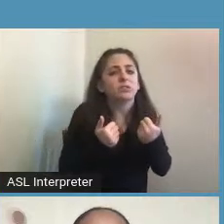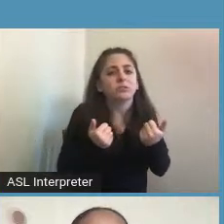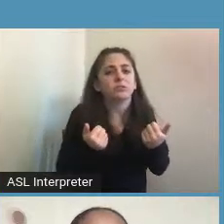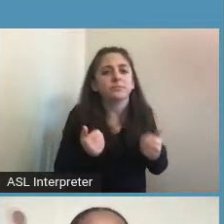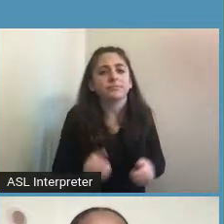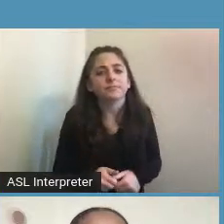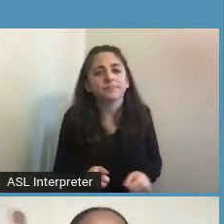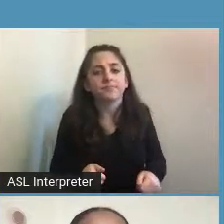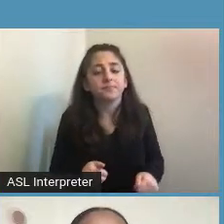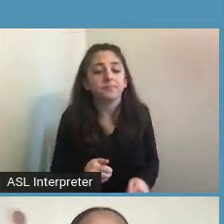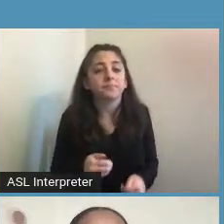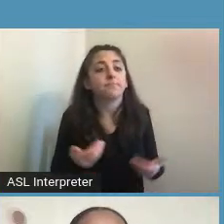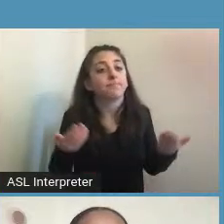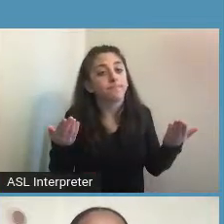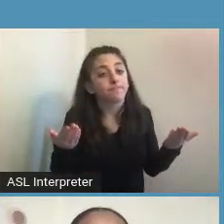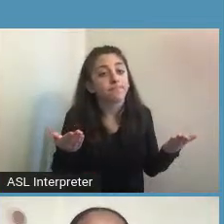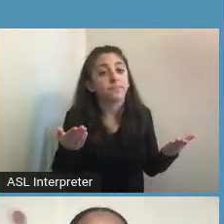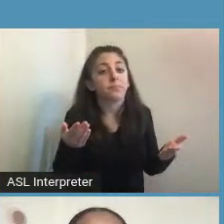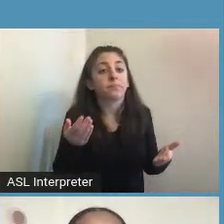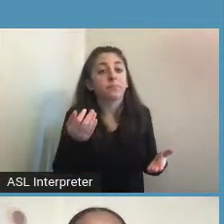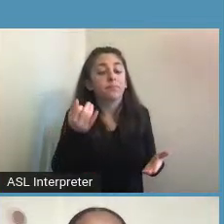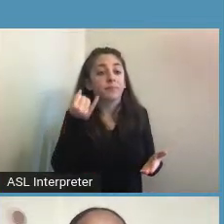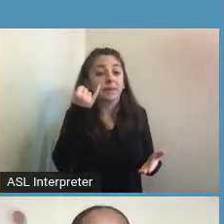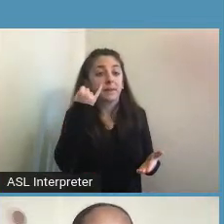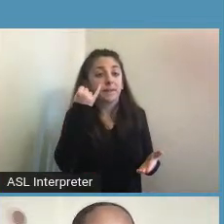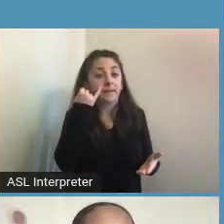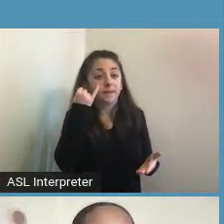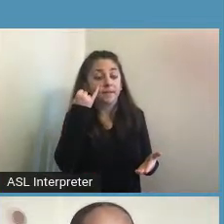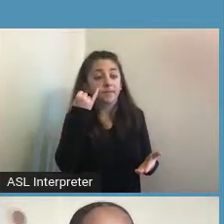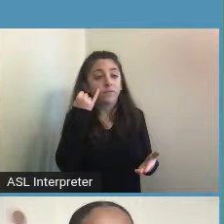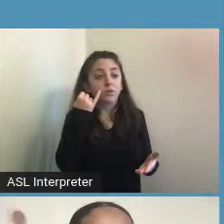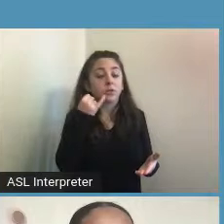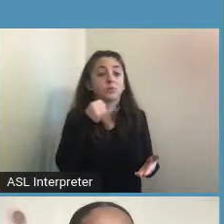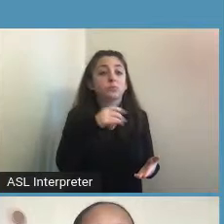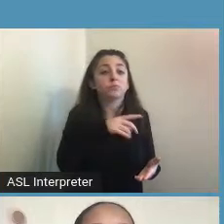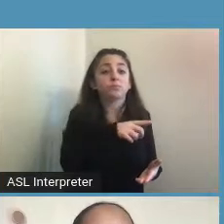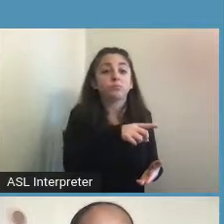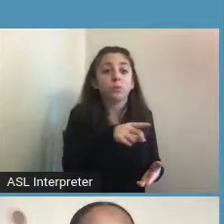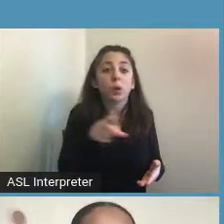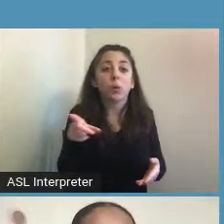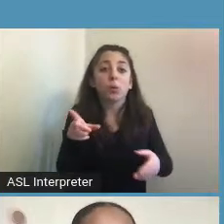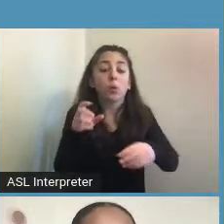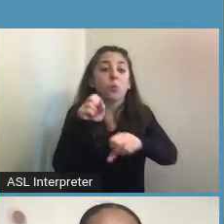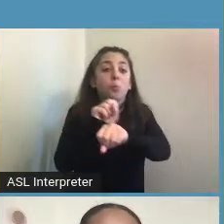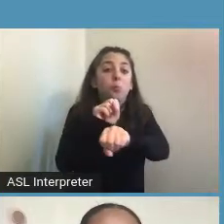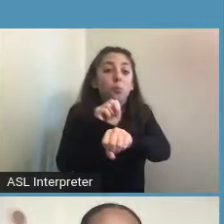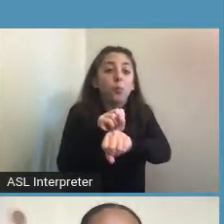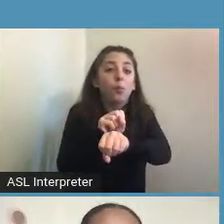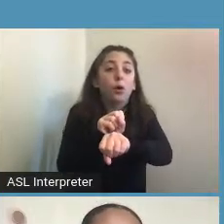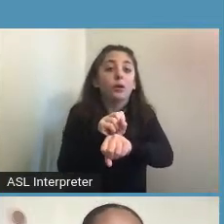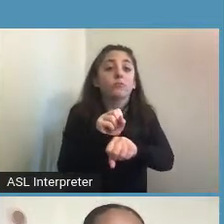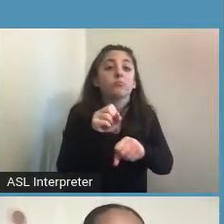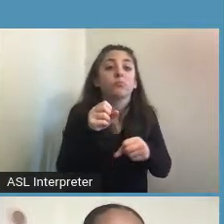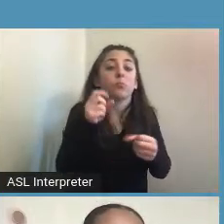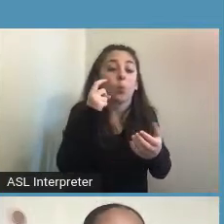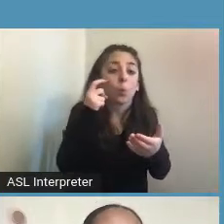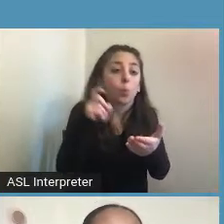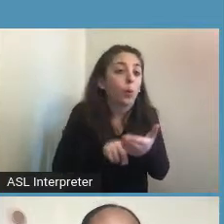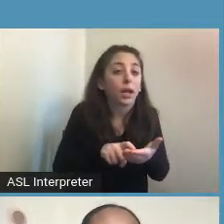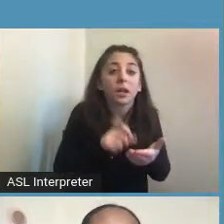the end of the day, if you are not recognizing the work that you're doing, you cannot expect anyone else